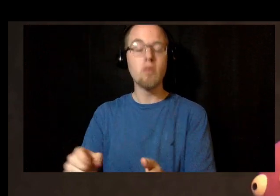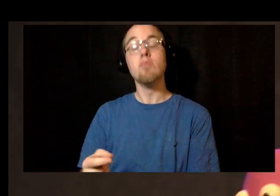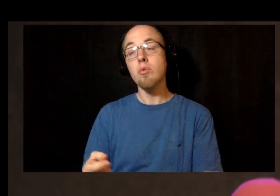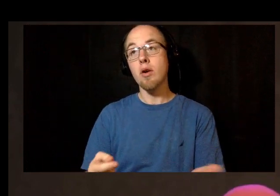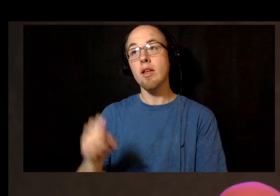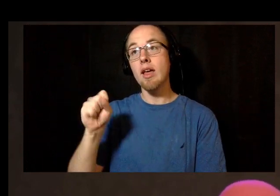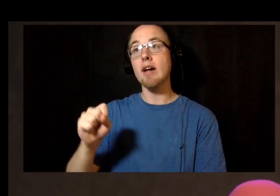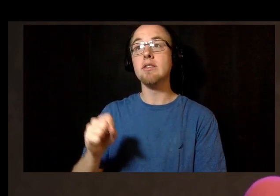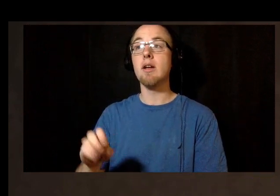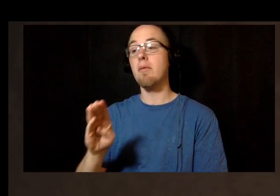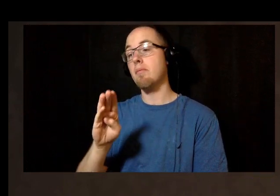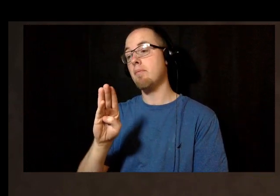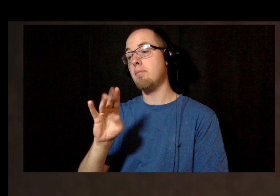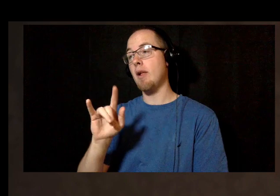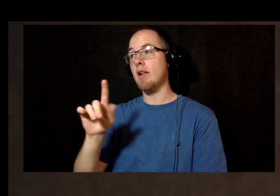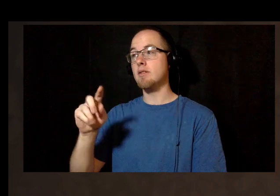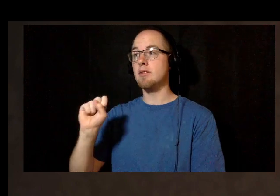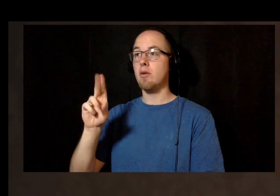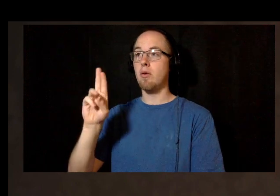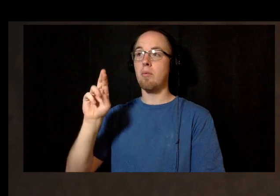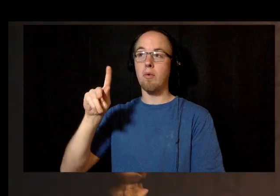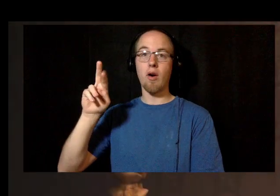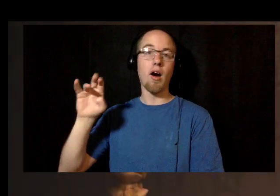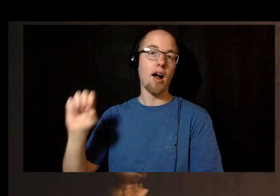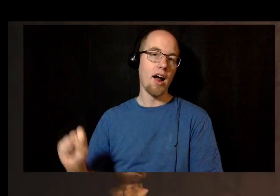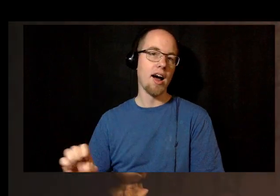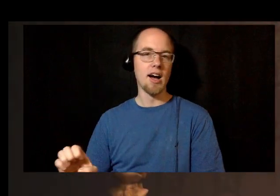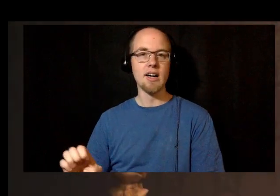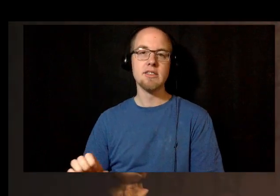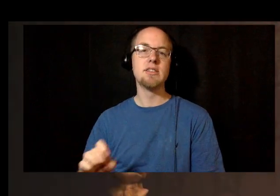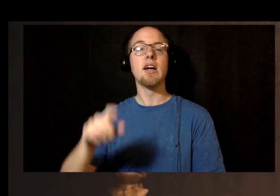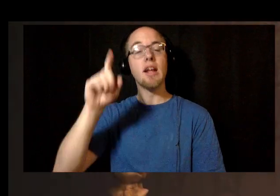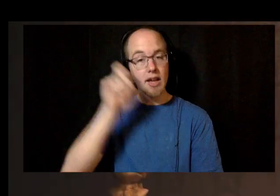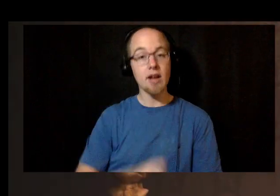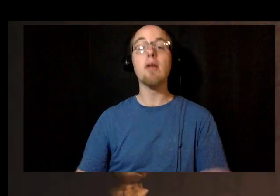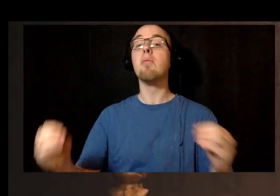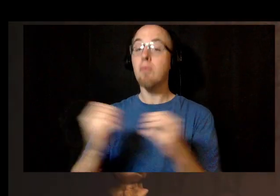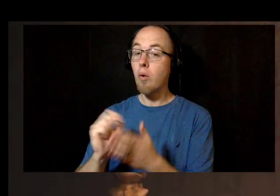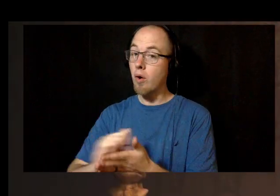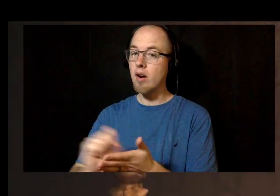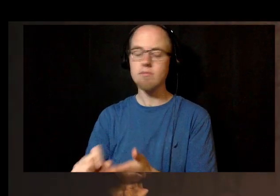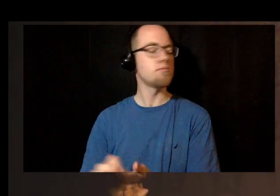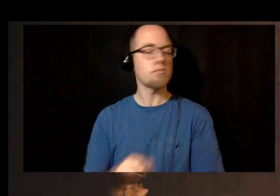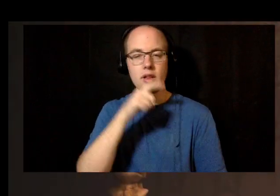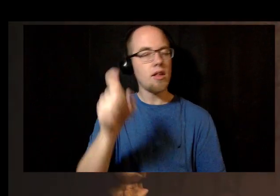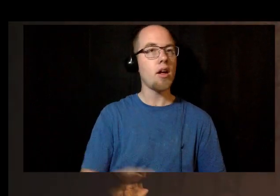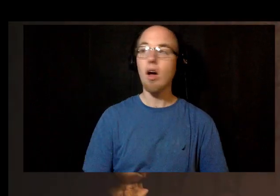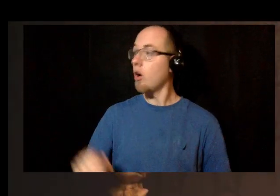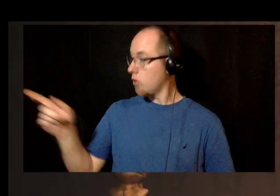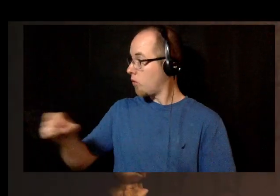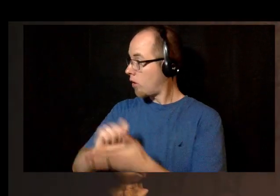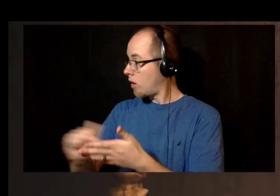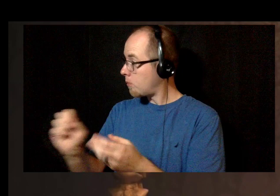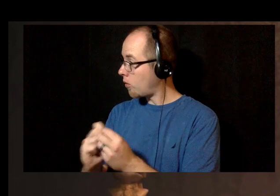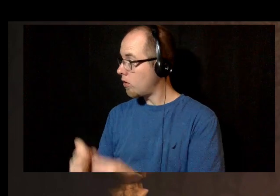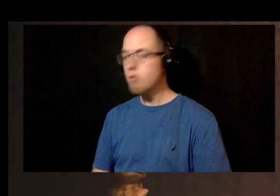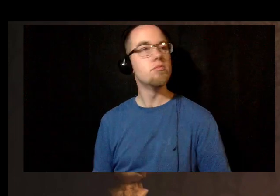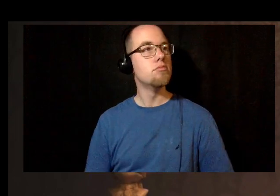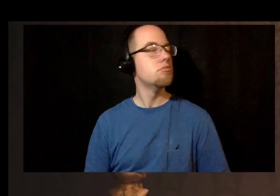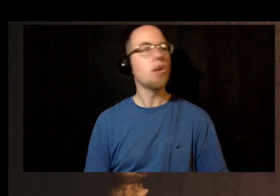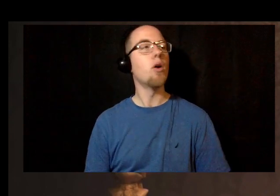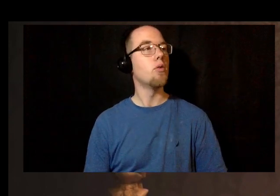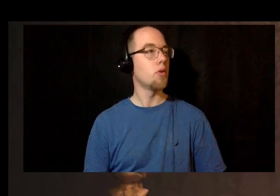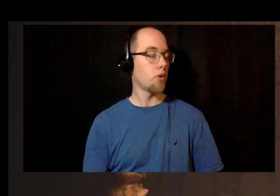40 million copies, so she didn't really need to do another one, did she? Hey, Harper, you gonna write another book? Nah? Did you read the first